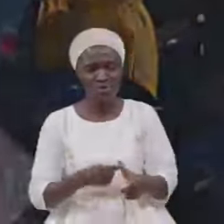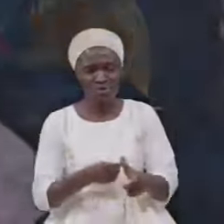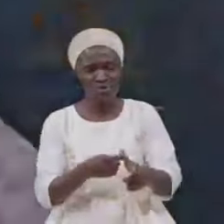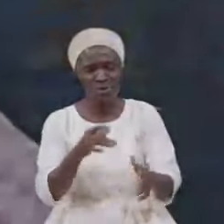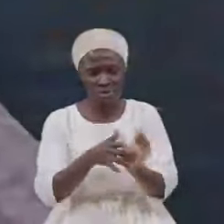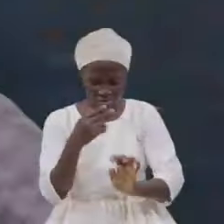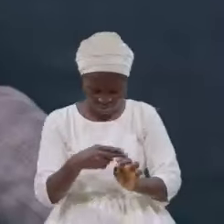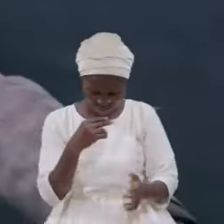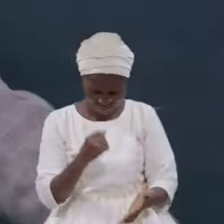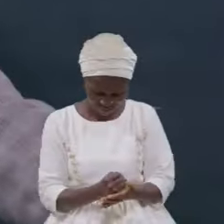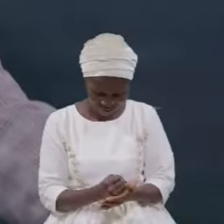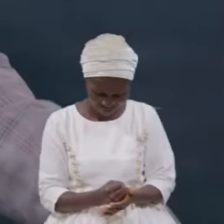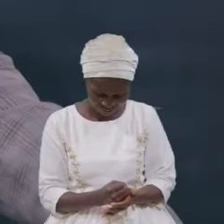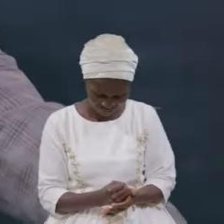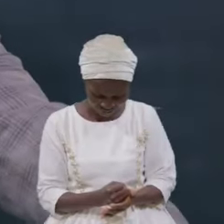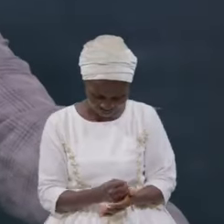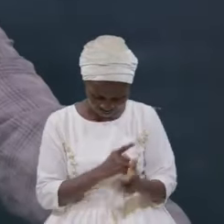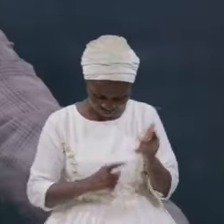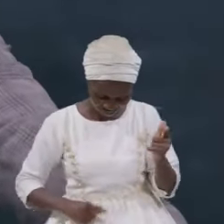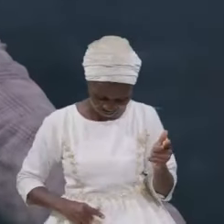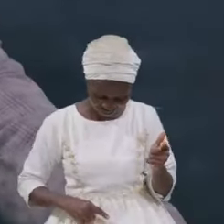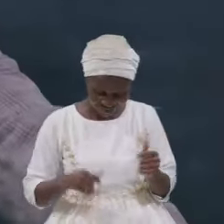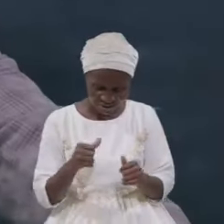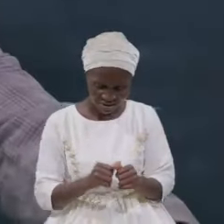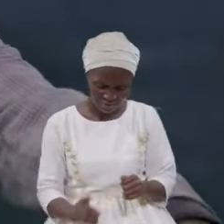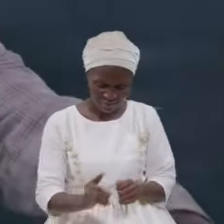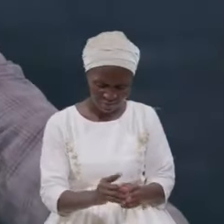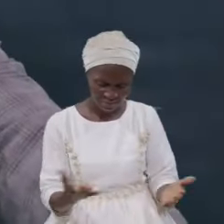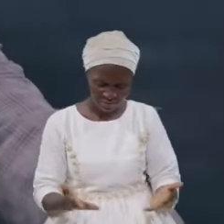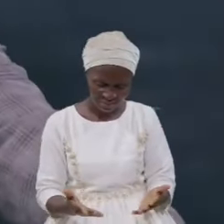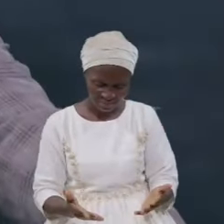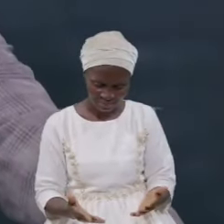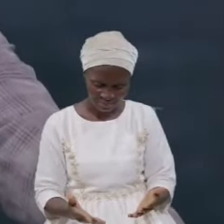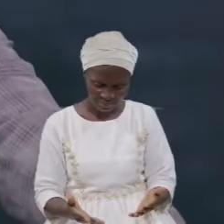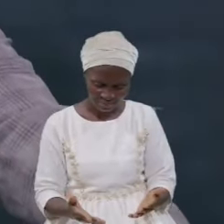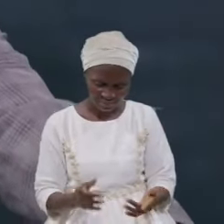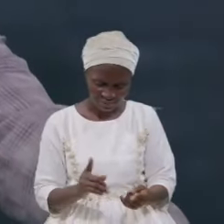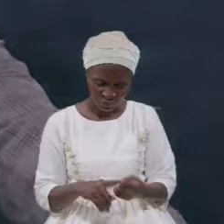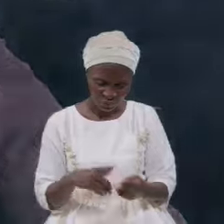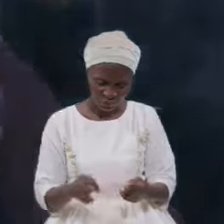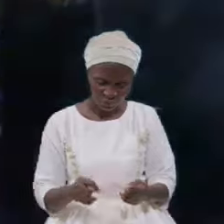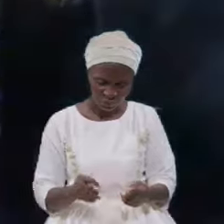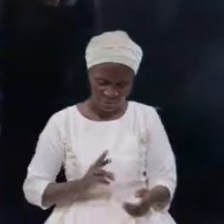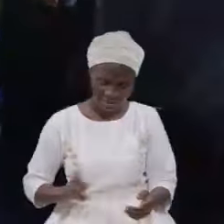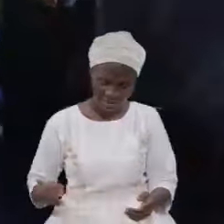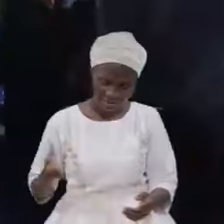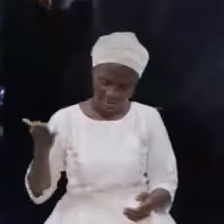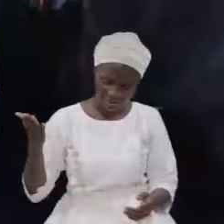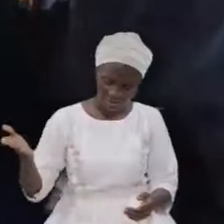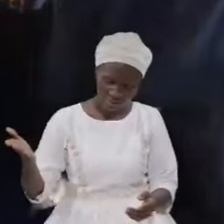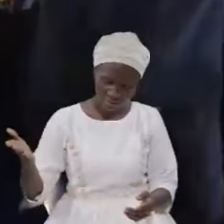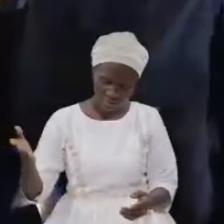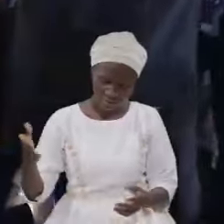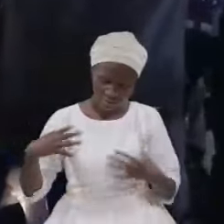Lord, everyone here, to the right over there, recovery. Yeah. In front of